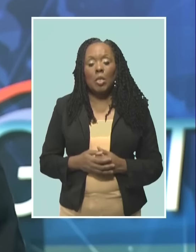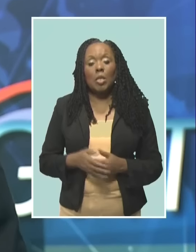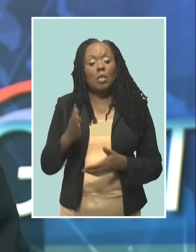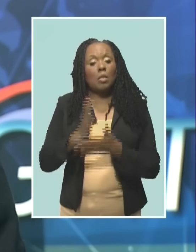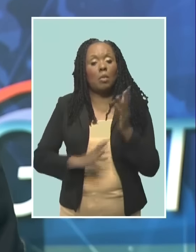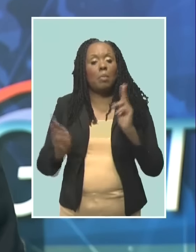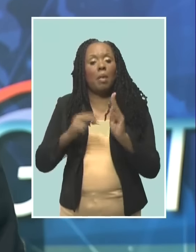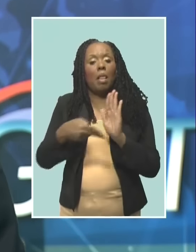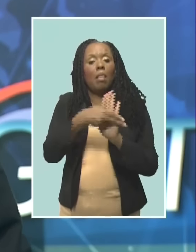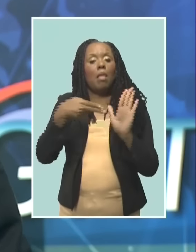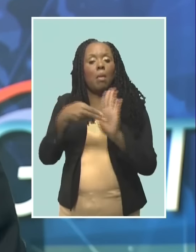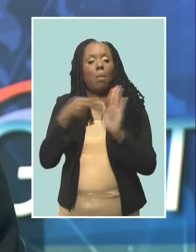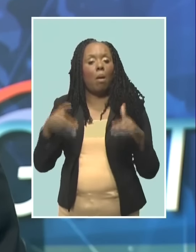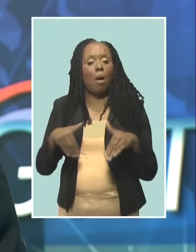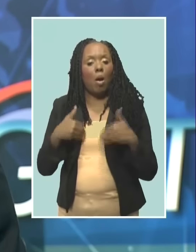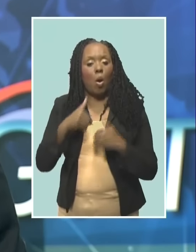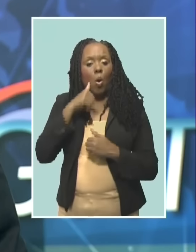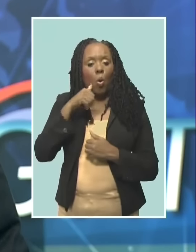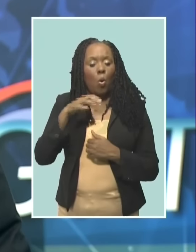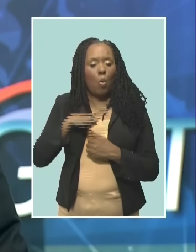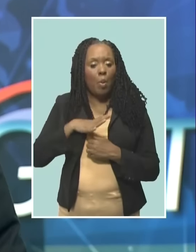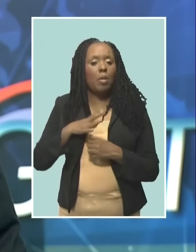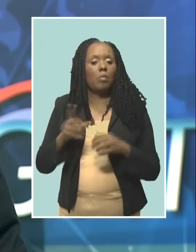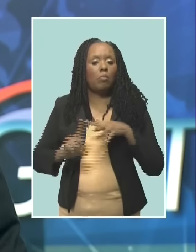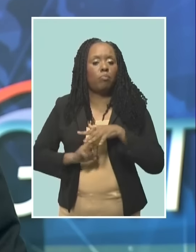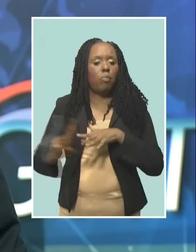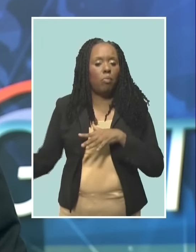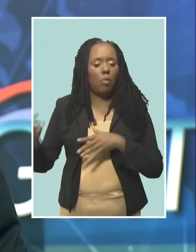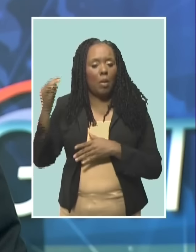The labeling of a young woman who absconded from the